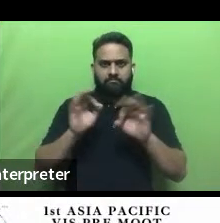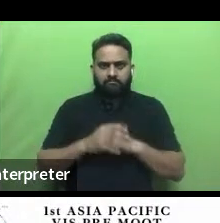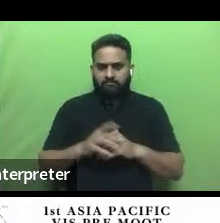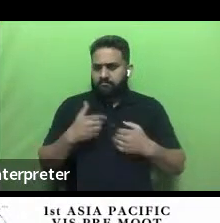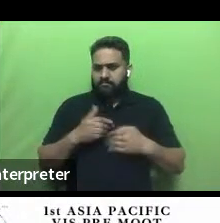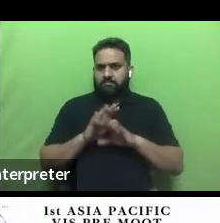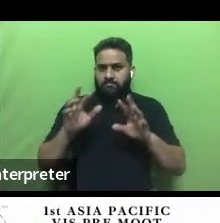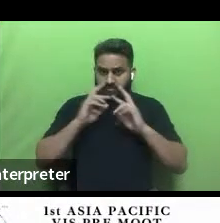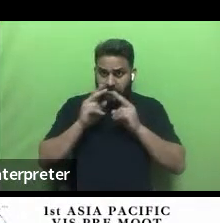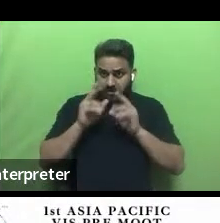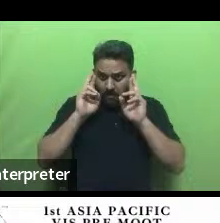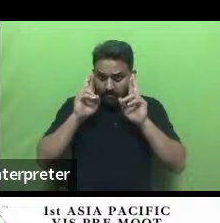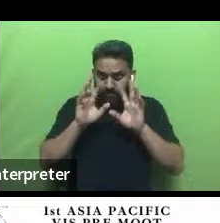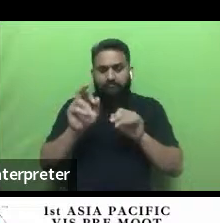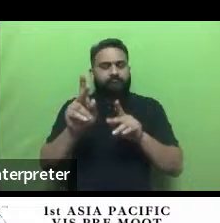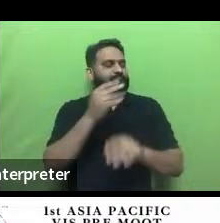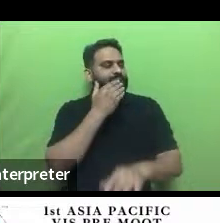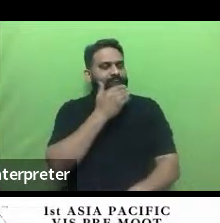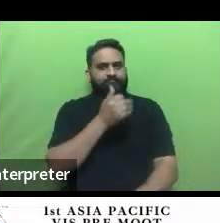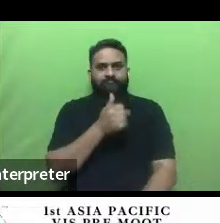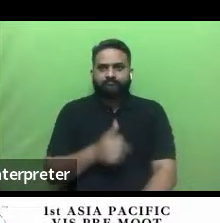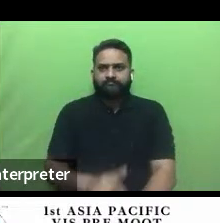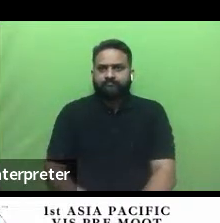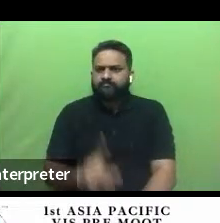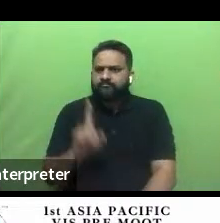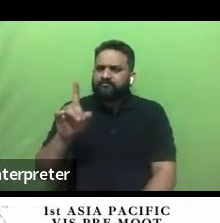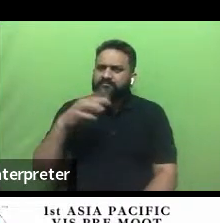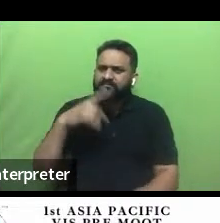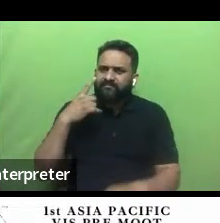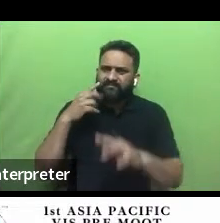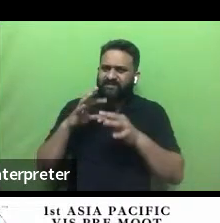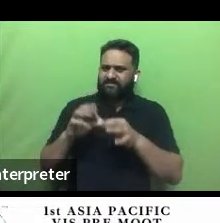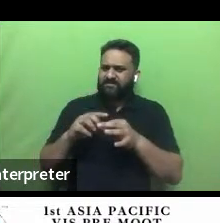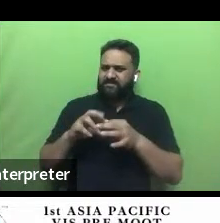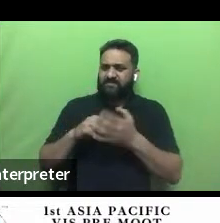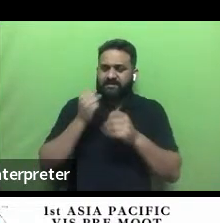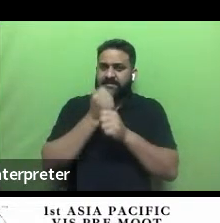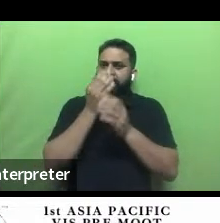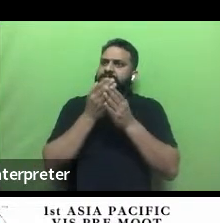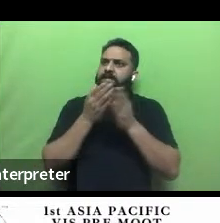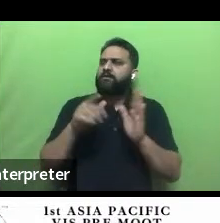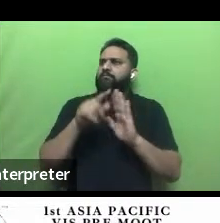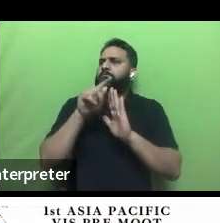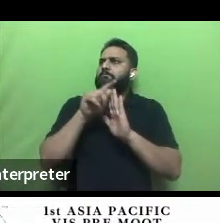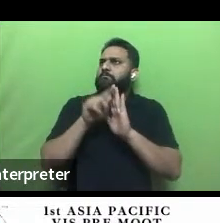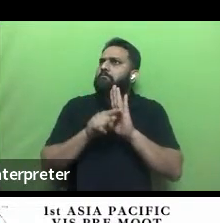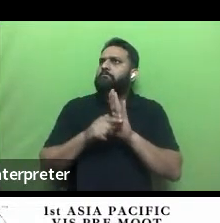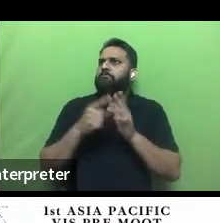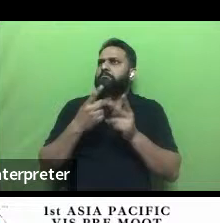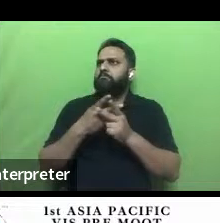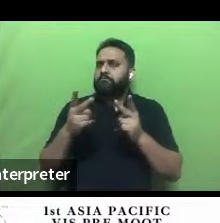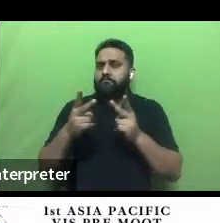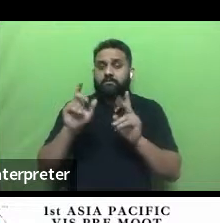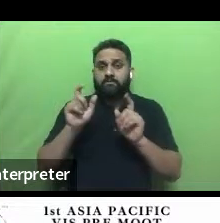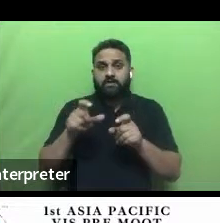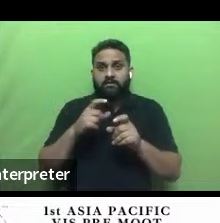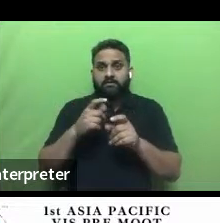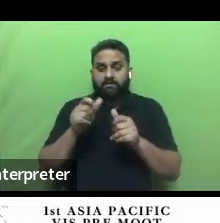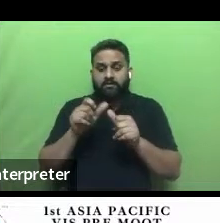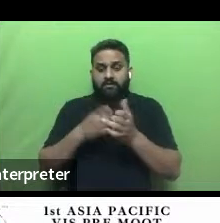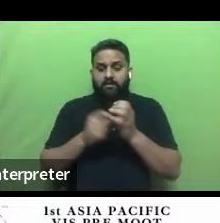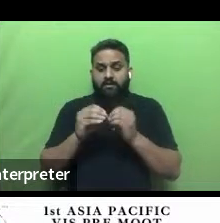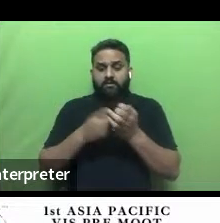your question. Yes, thank you. Isn't the importance of the general condition that there was an arbitration clause, that the